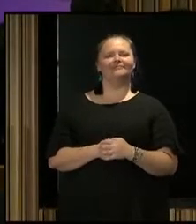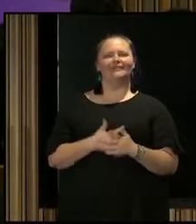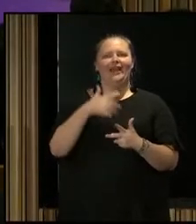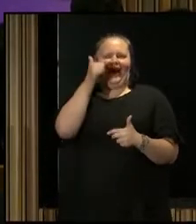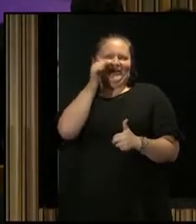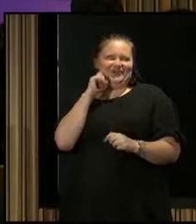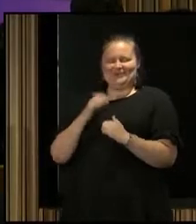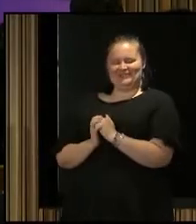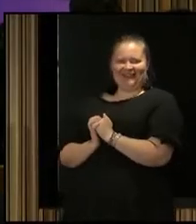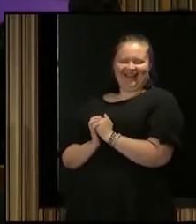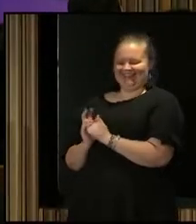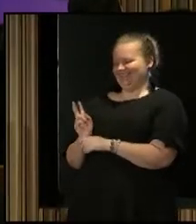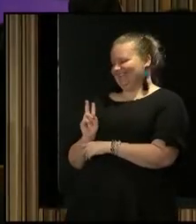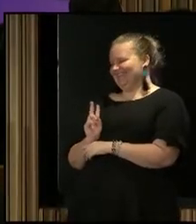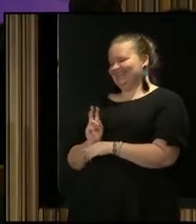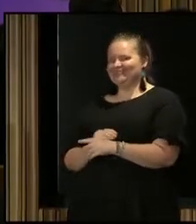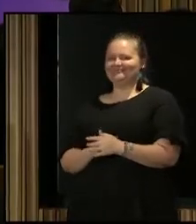we'd be friends.